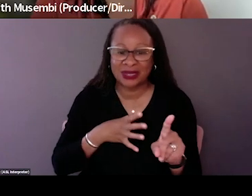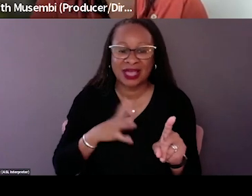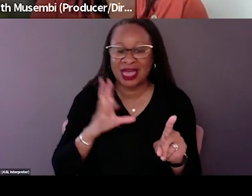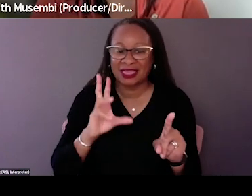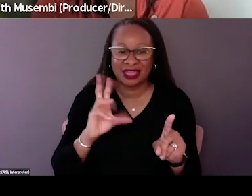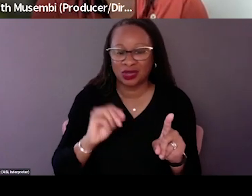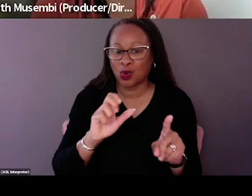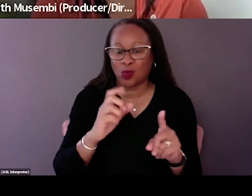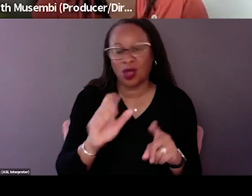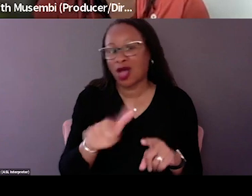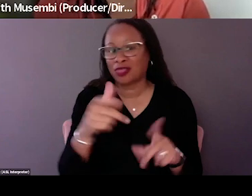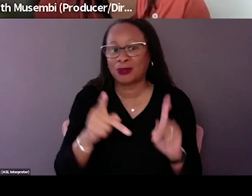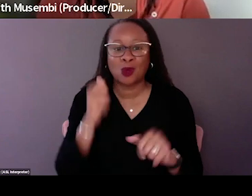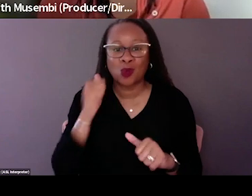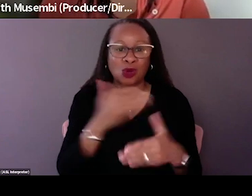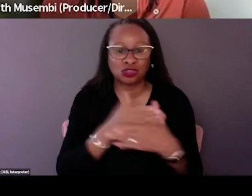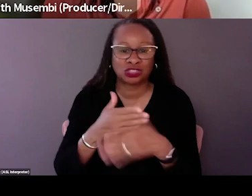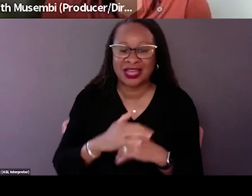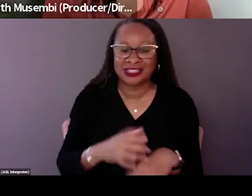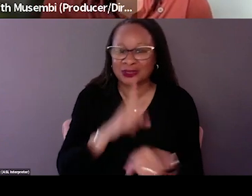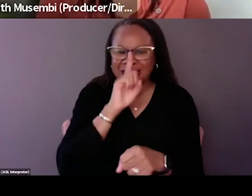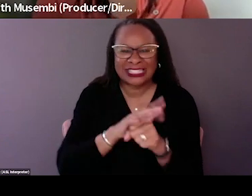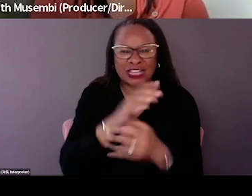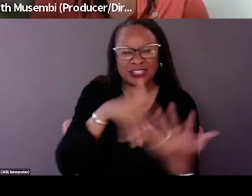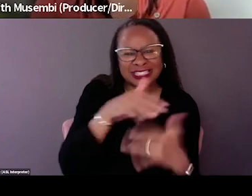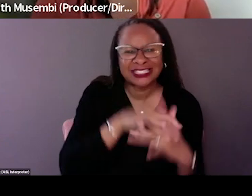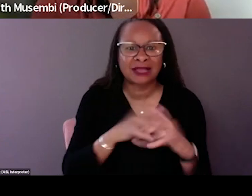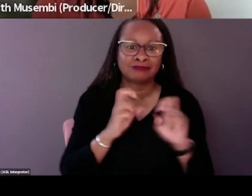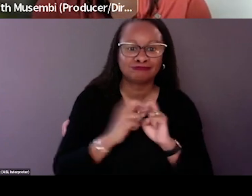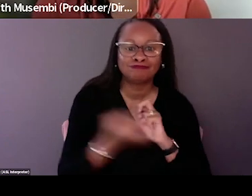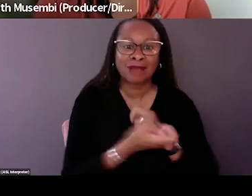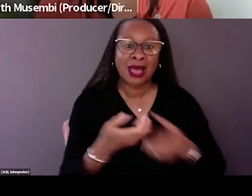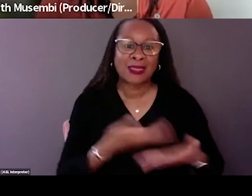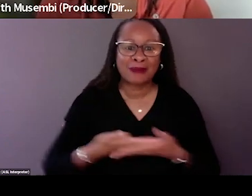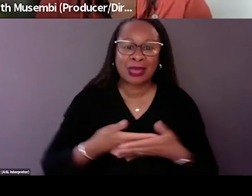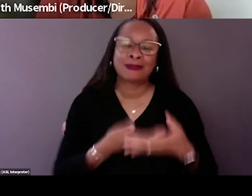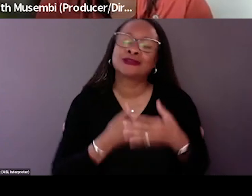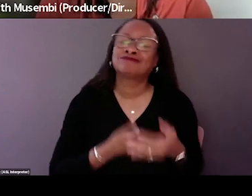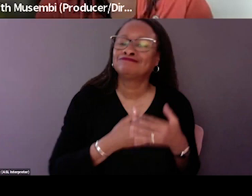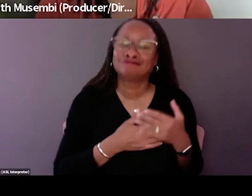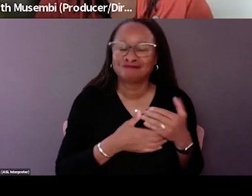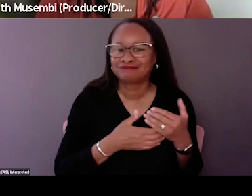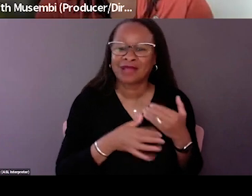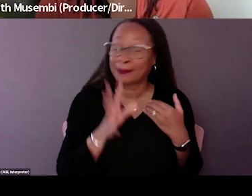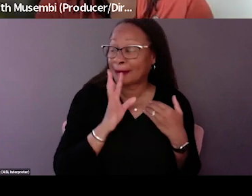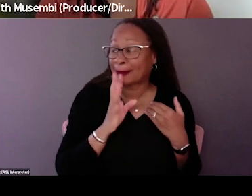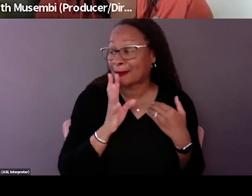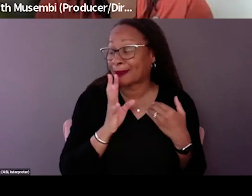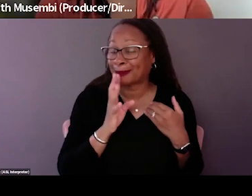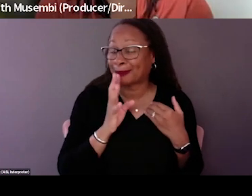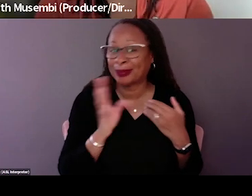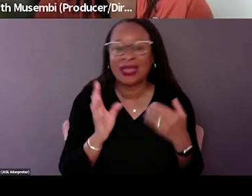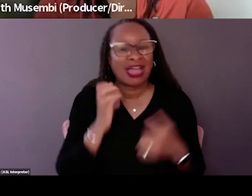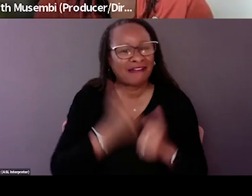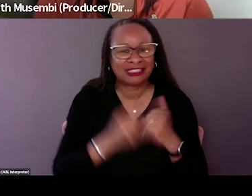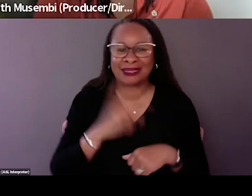share with the other. And so it's like the secret. Yes. They're all sitting there with the babies. And my heart just fills up every time I see it. It's so beautiful.